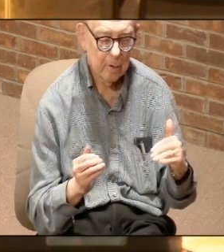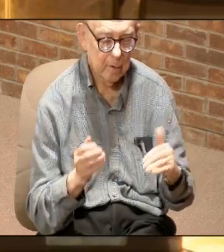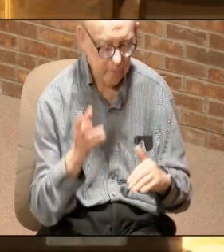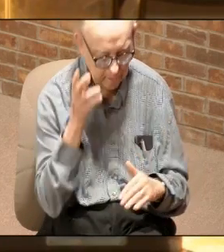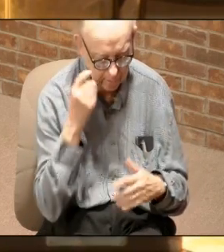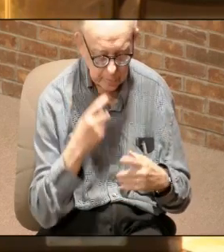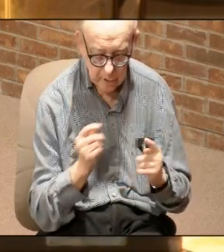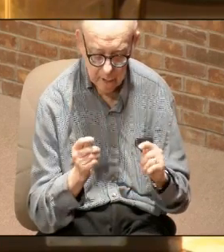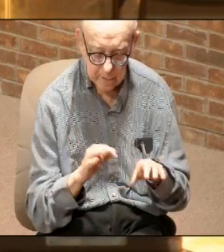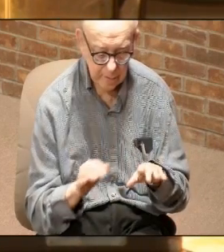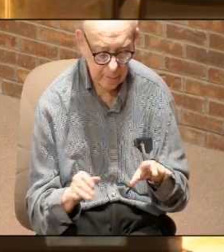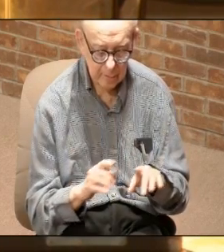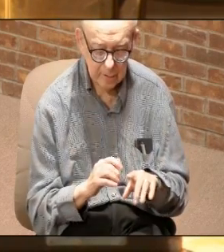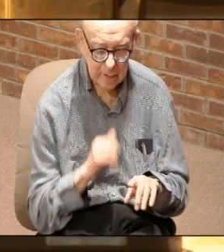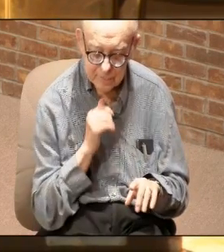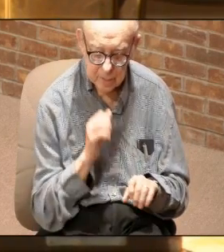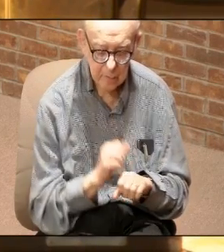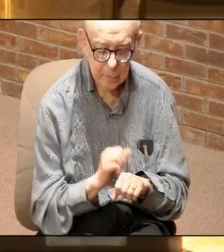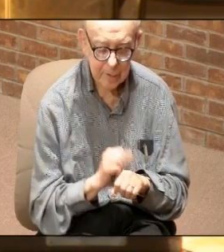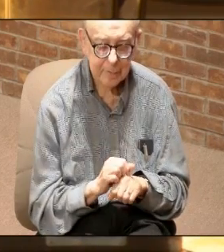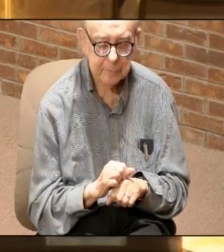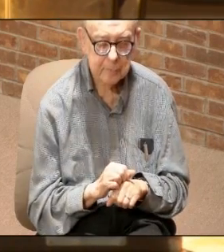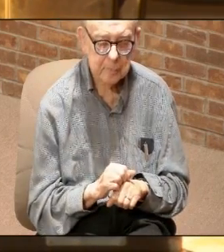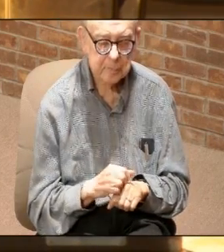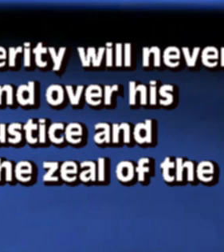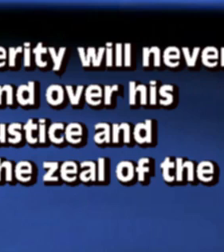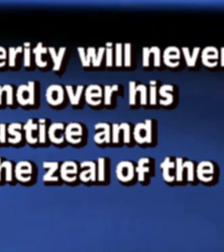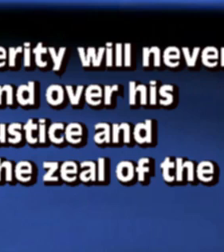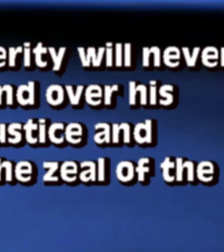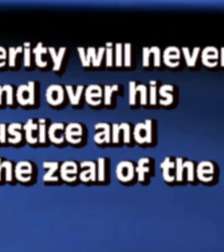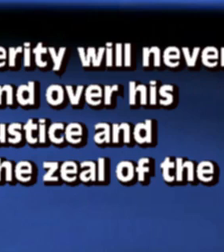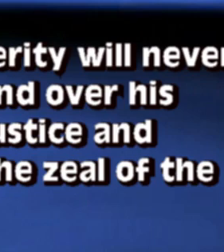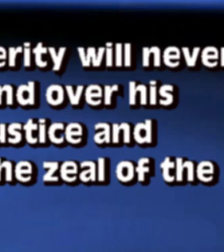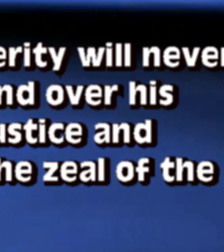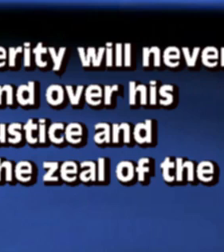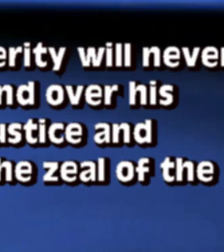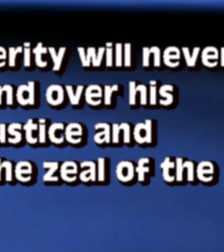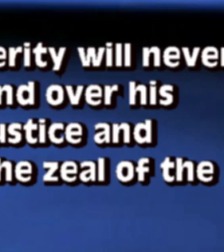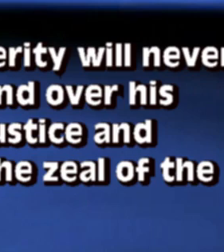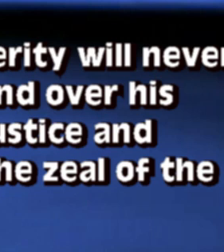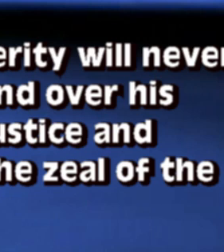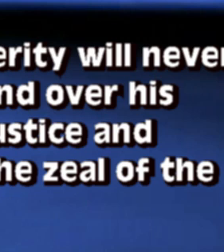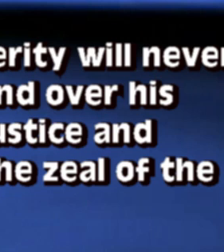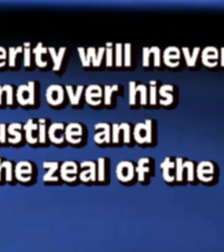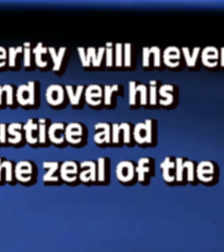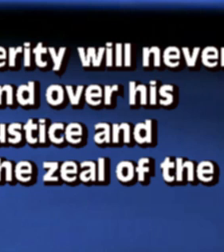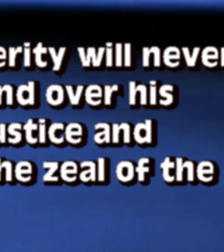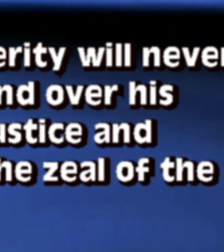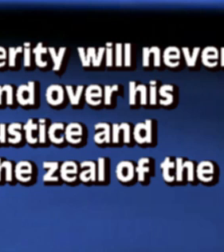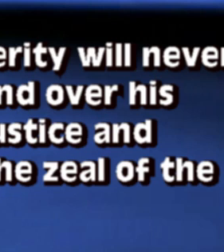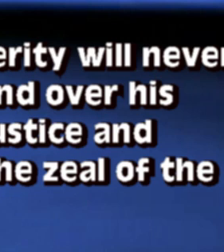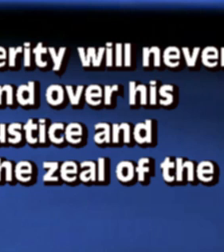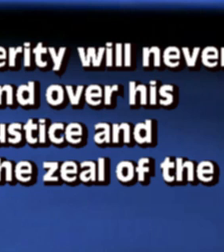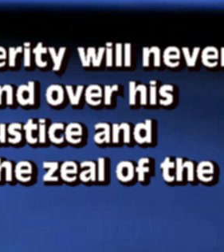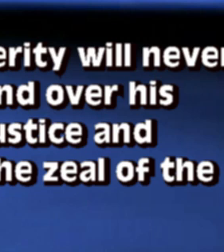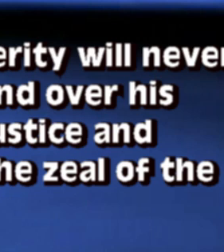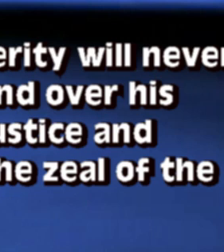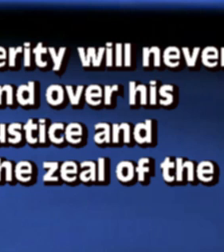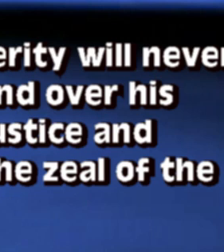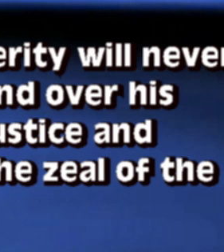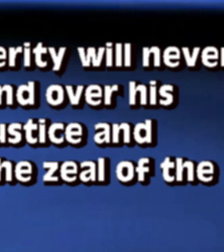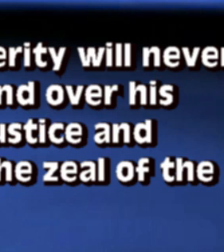Satan's trying, but it's not working. He will reign on the throne of David and over his